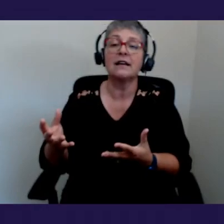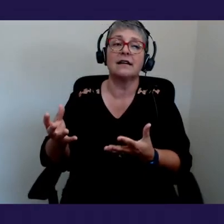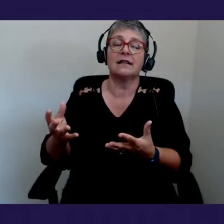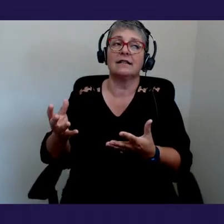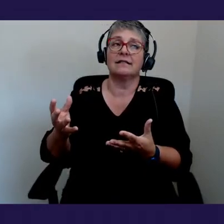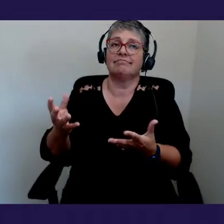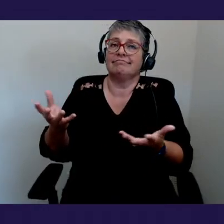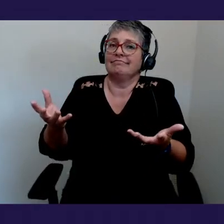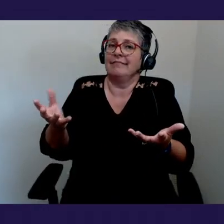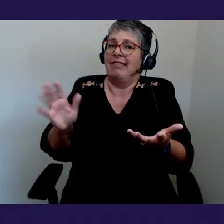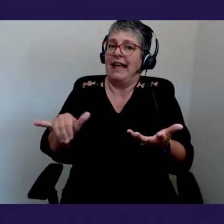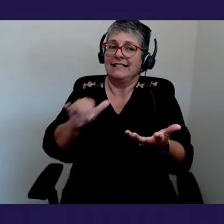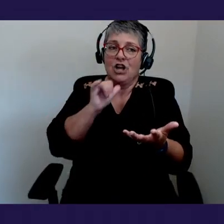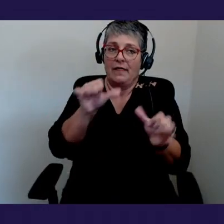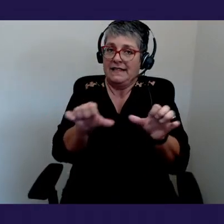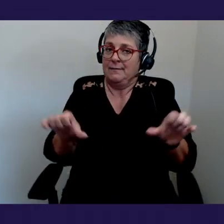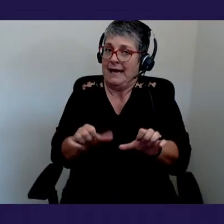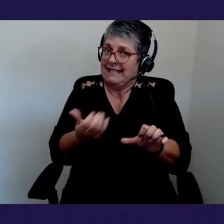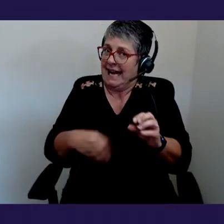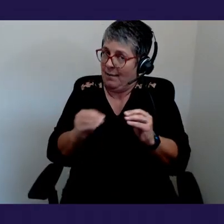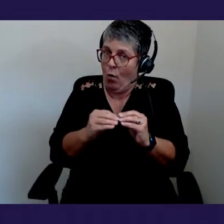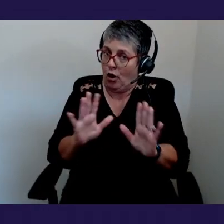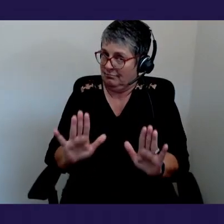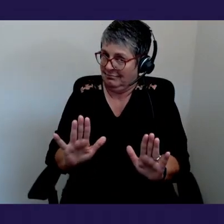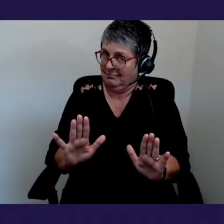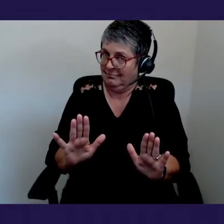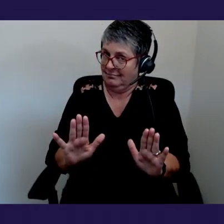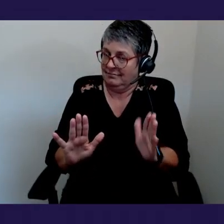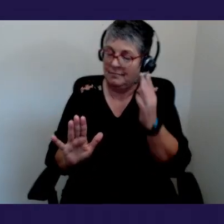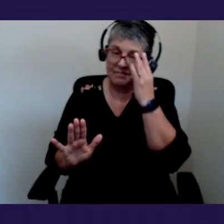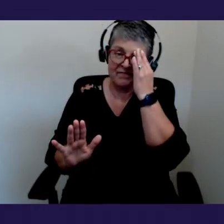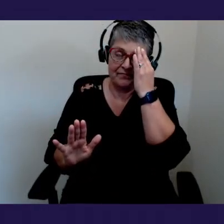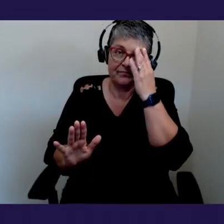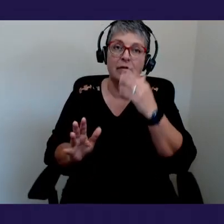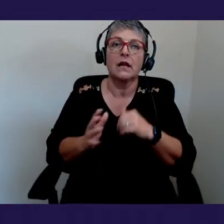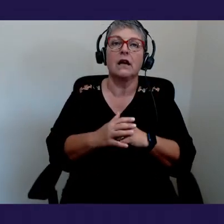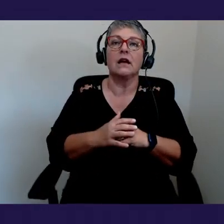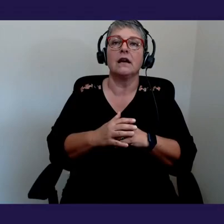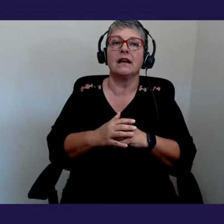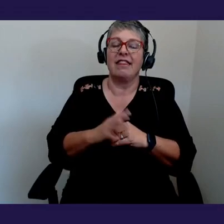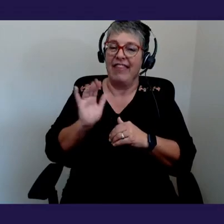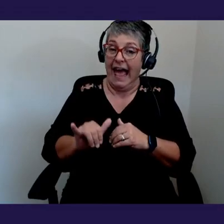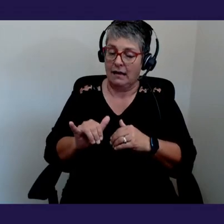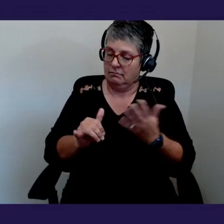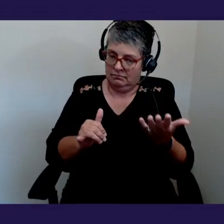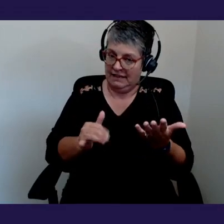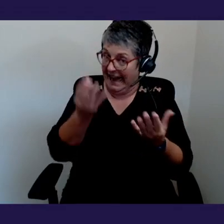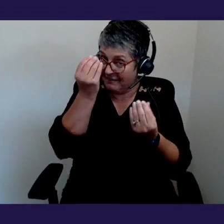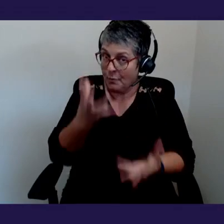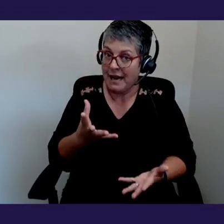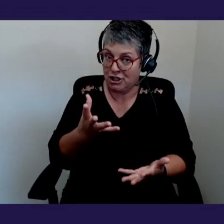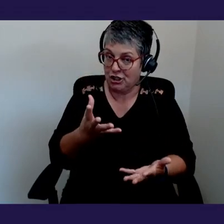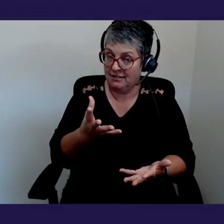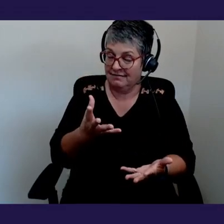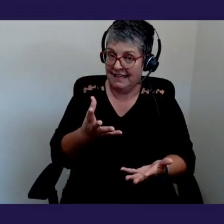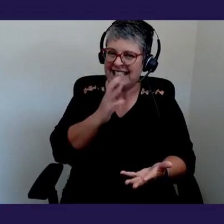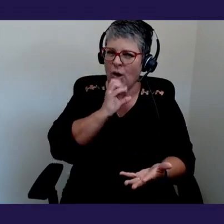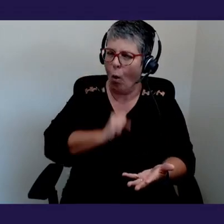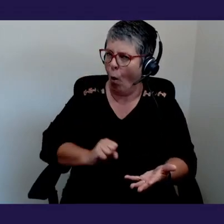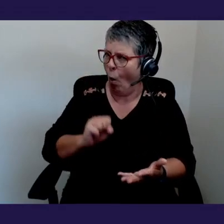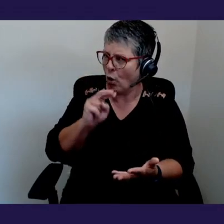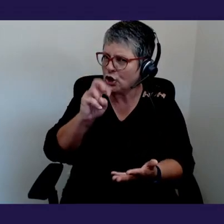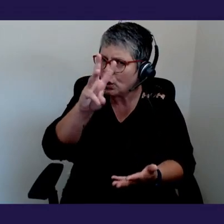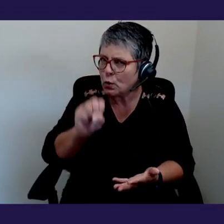we're in anymore. Largely what that information landscape is ancient. The new space is there